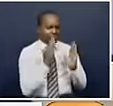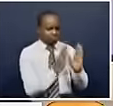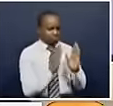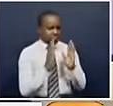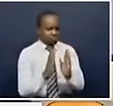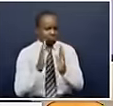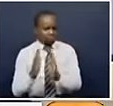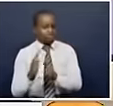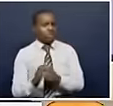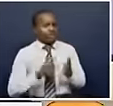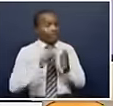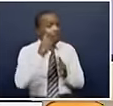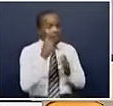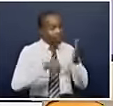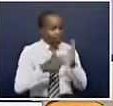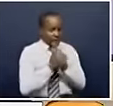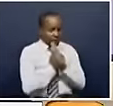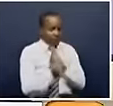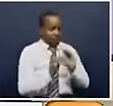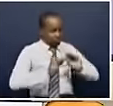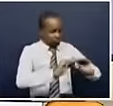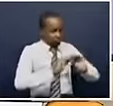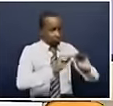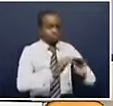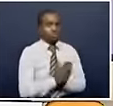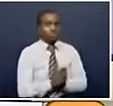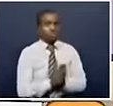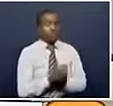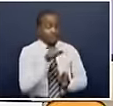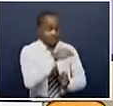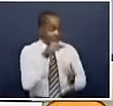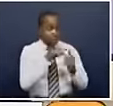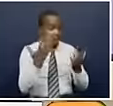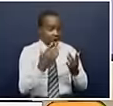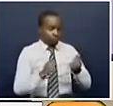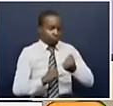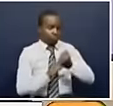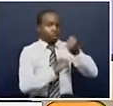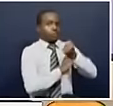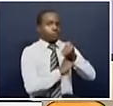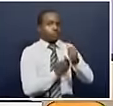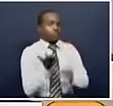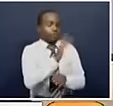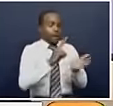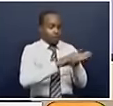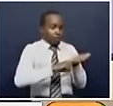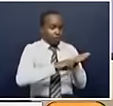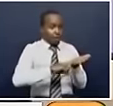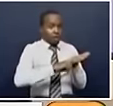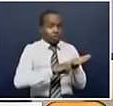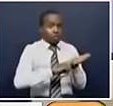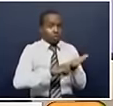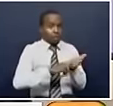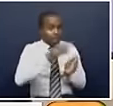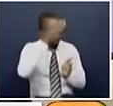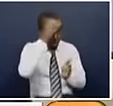give them a skill. So in the program, stage one is where we give them scholarship. We're giving them scholarship to go back to vocational centers to acquire